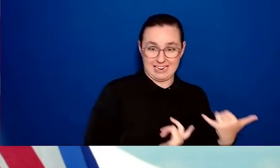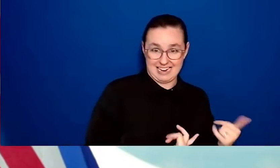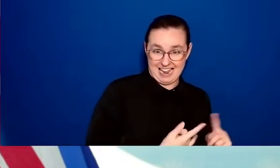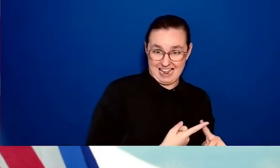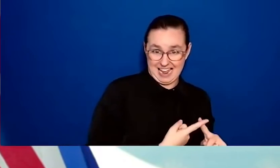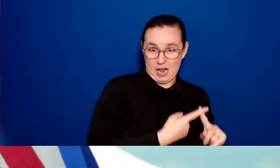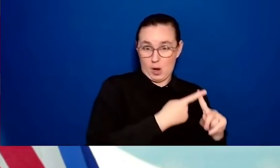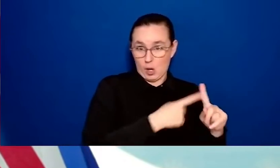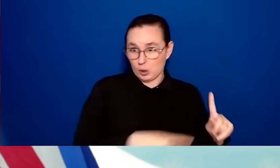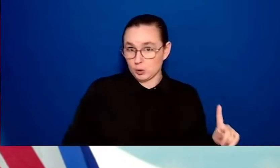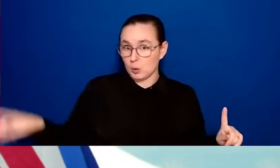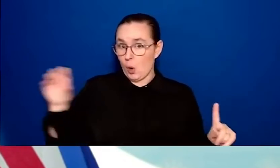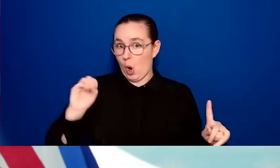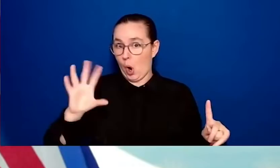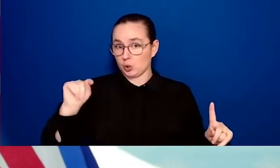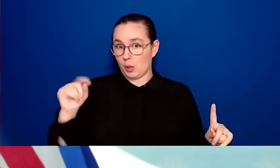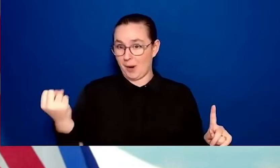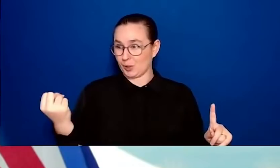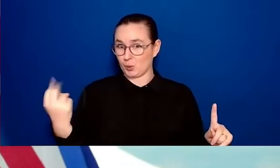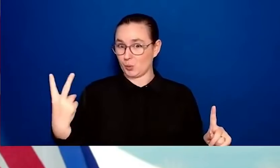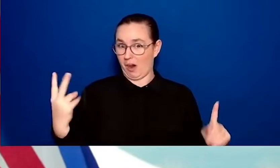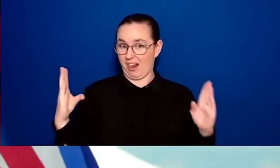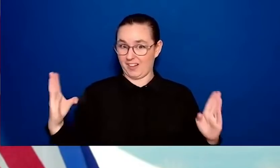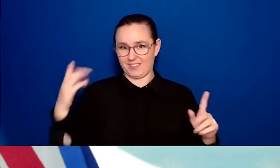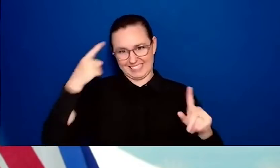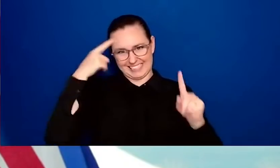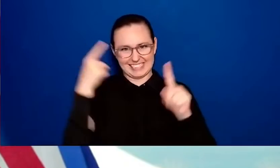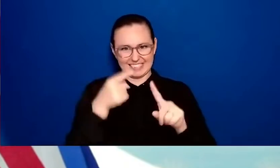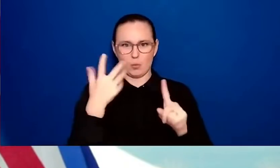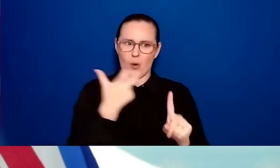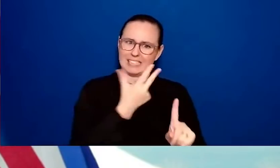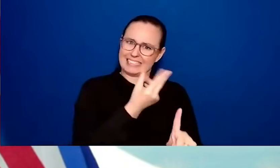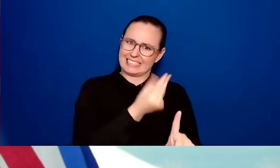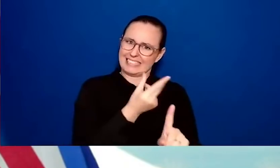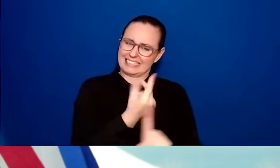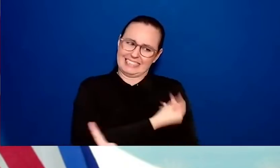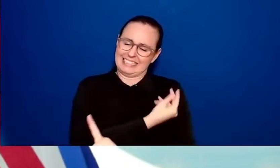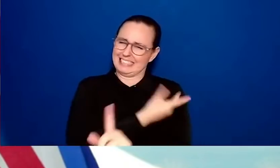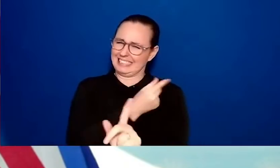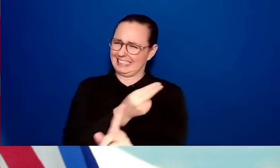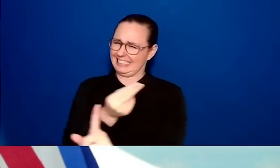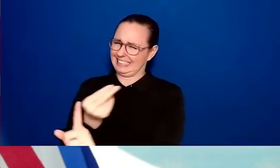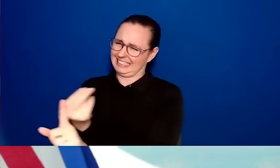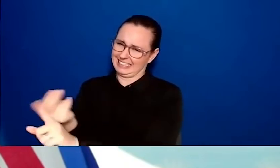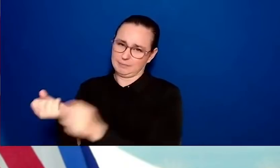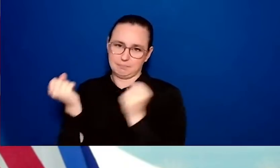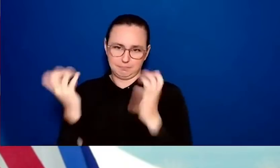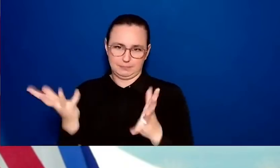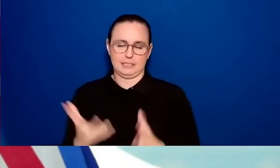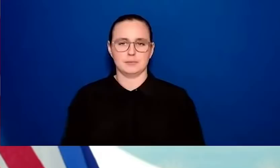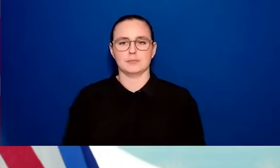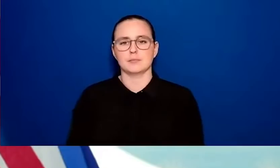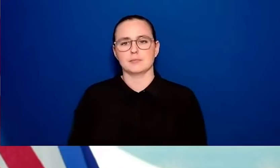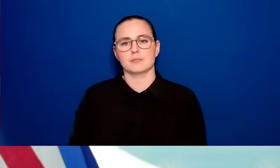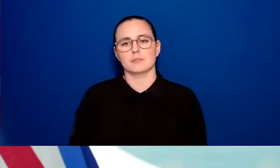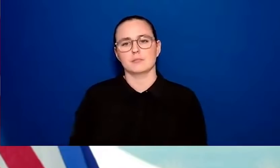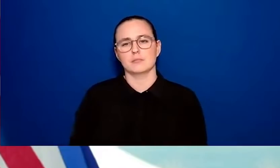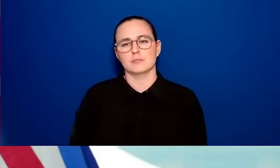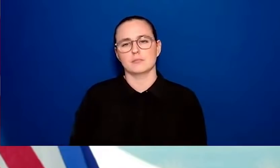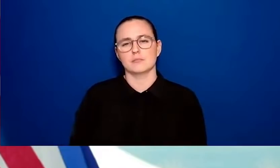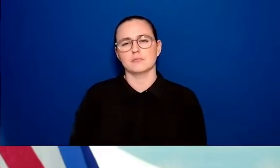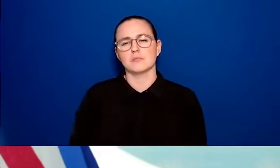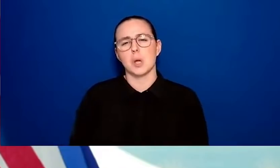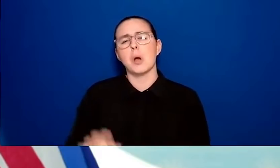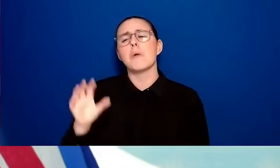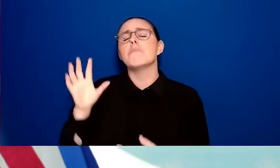immunized in long-term care. Overall, a lot of people have been immunized in long-term care, a very large majority of people.